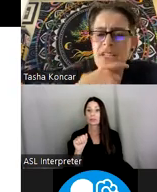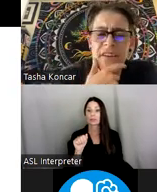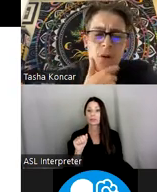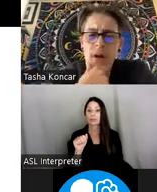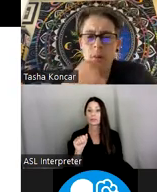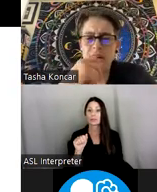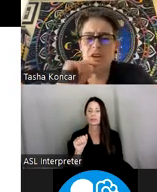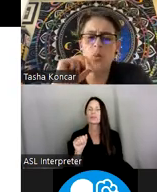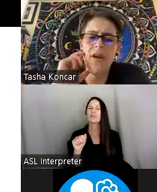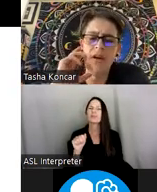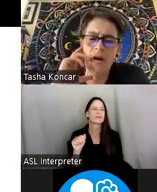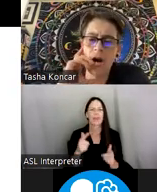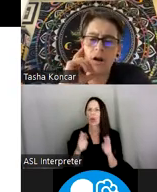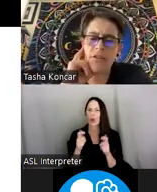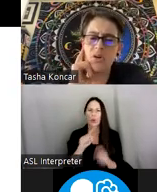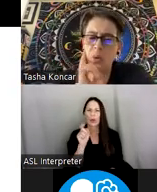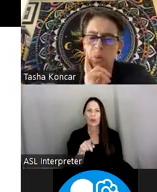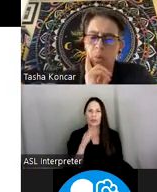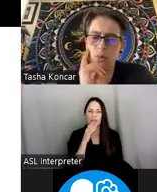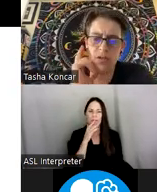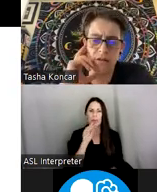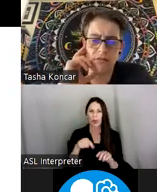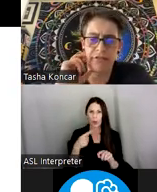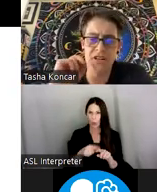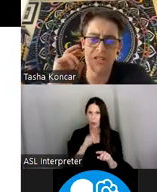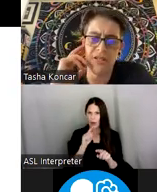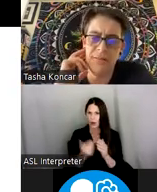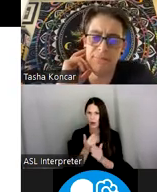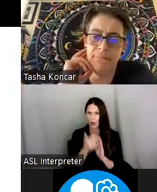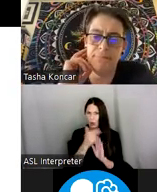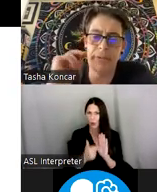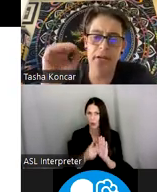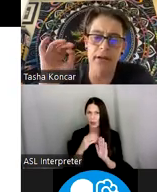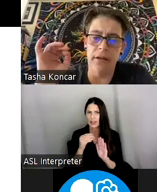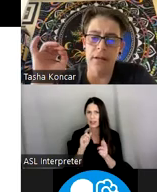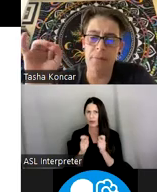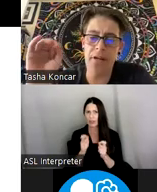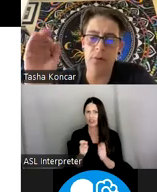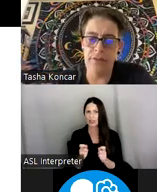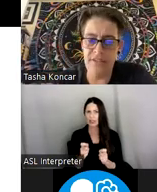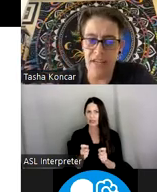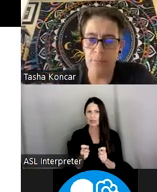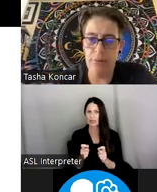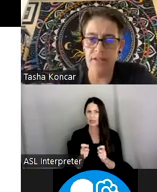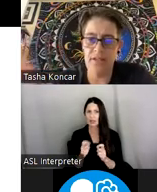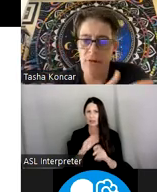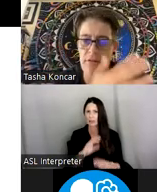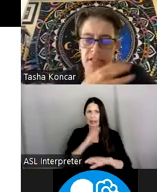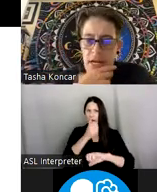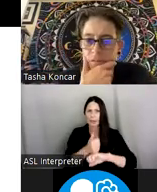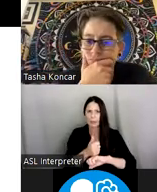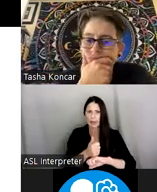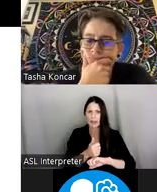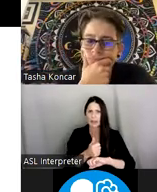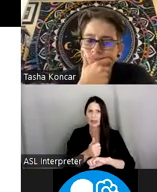I just have a quick question. When are the new rules and revisions being implemented where they're taking place throughout the